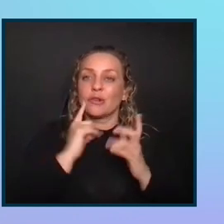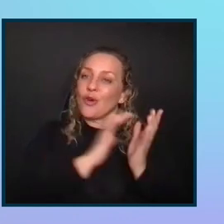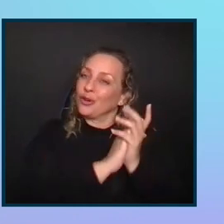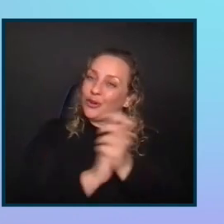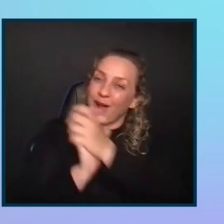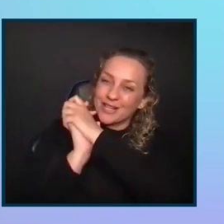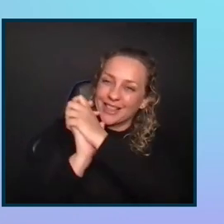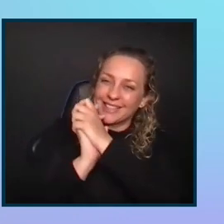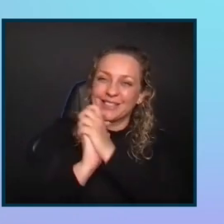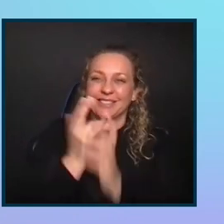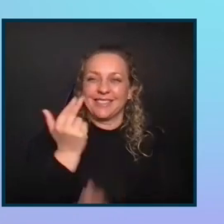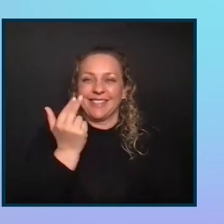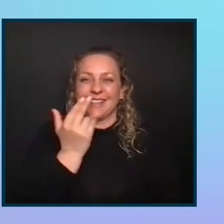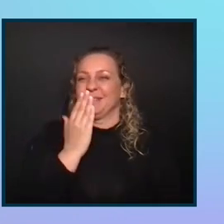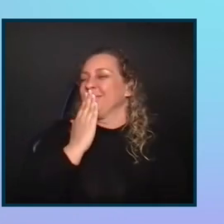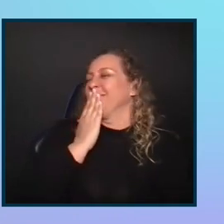congratulations.